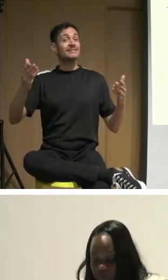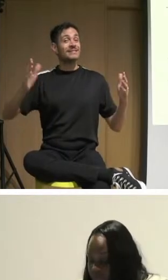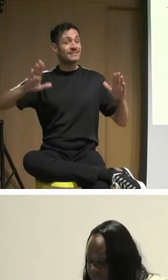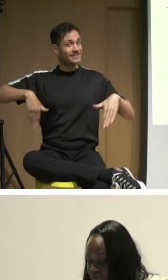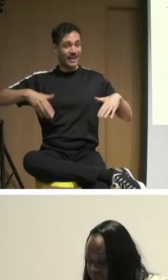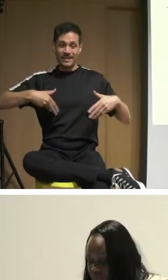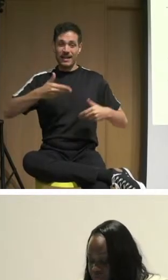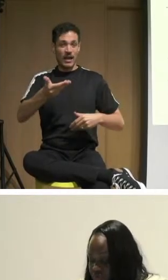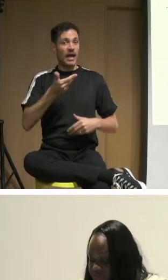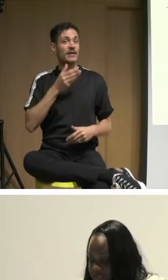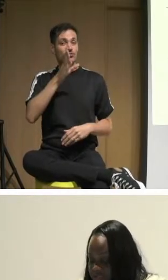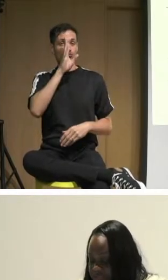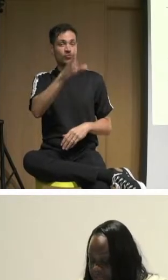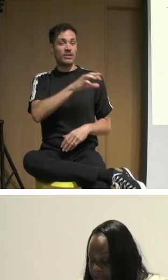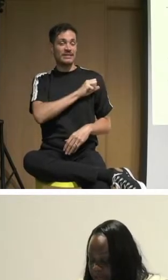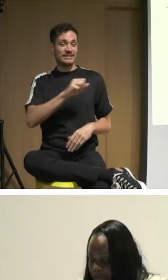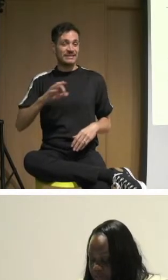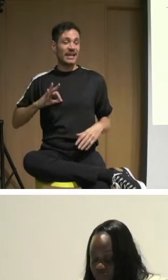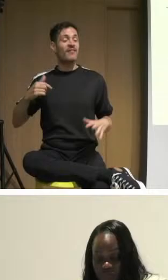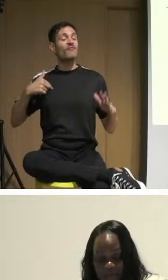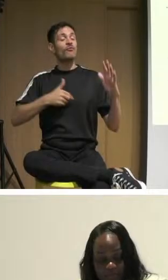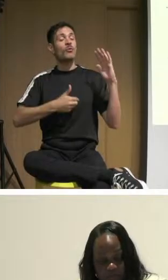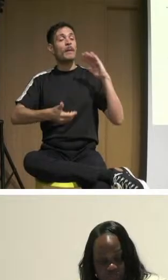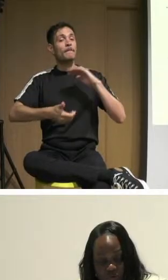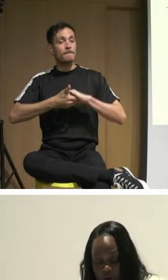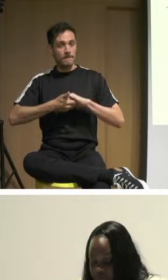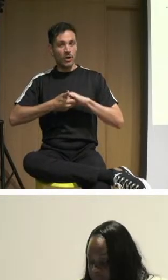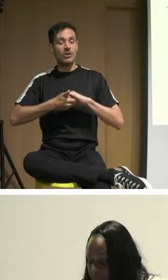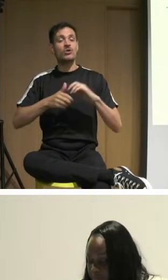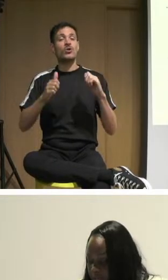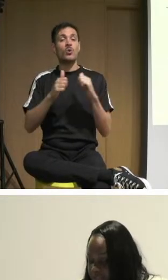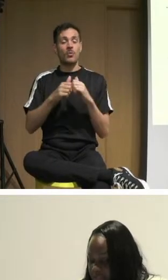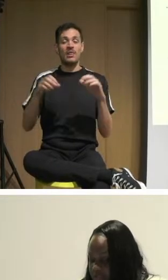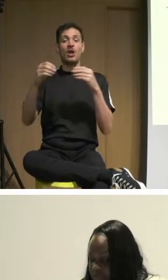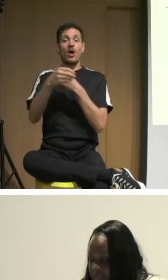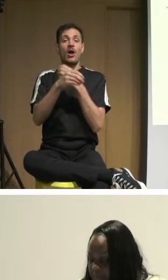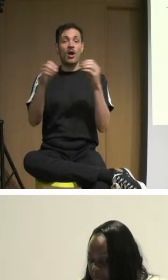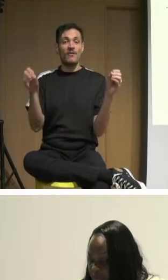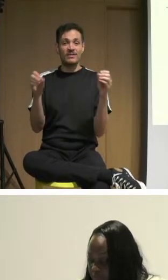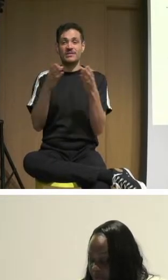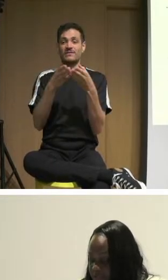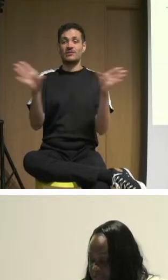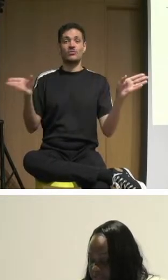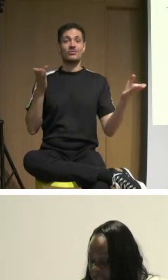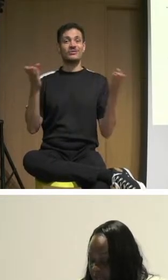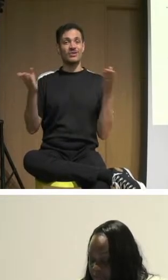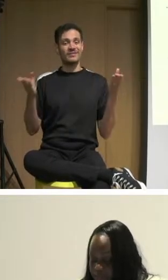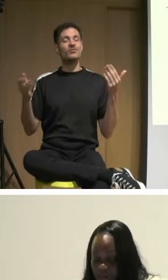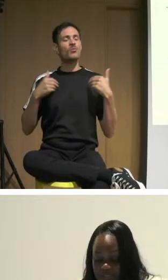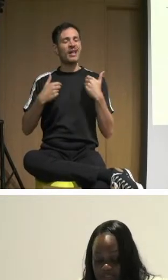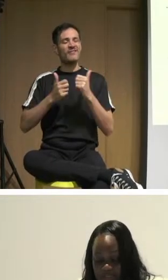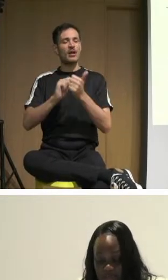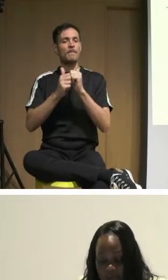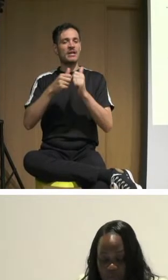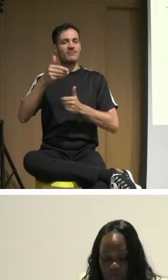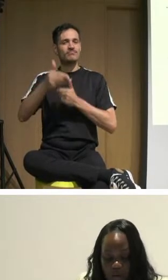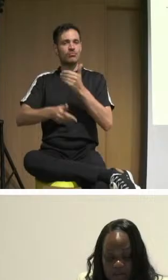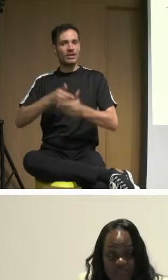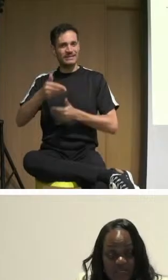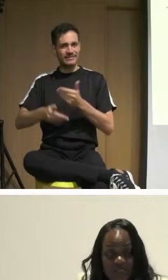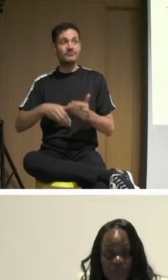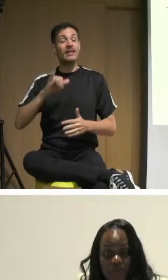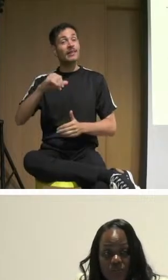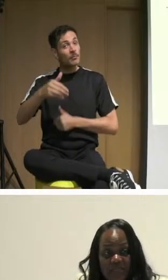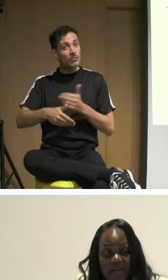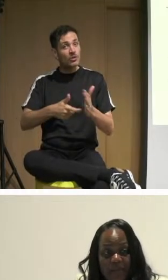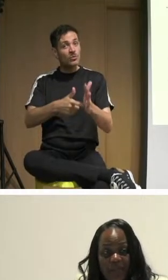the Office of General Services, and through that, there is an RFP process. There is a competitive process. That process requires